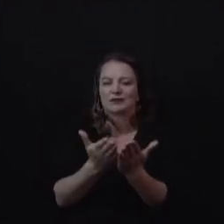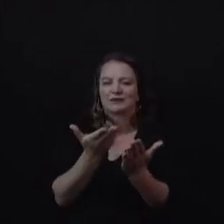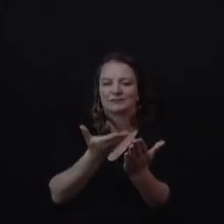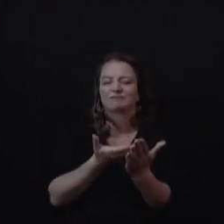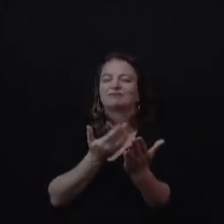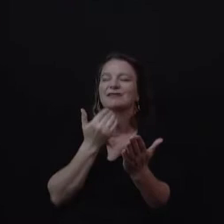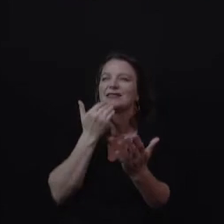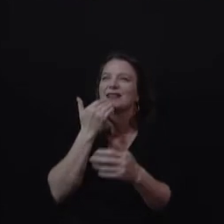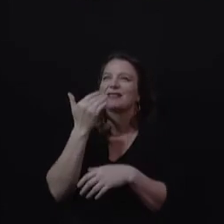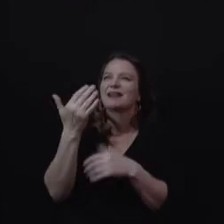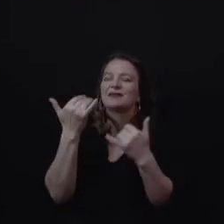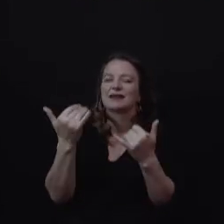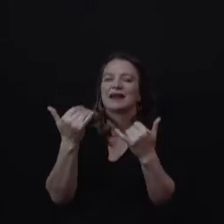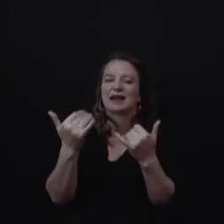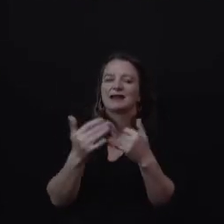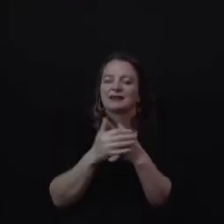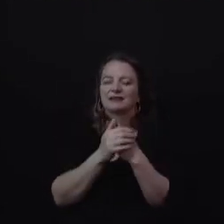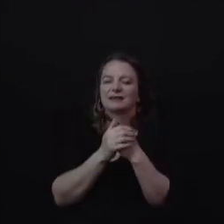Thank you today that